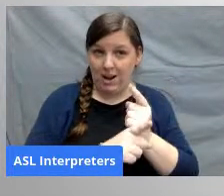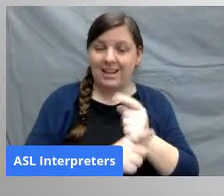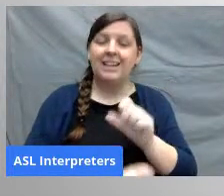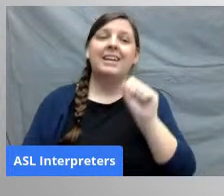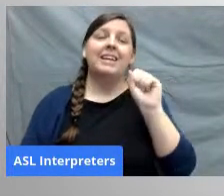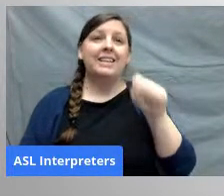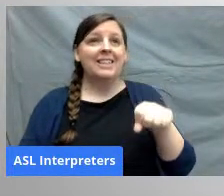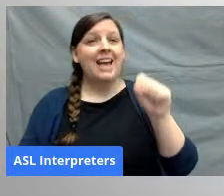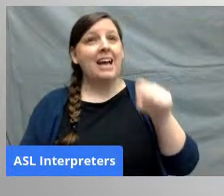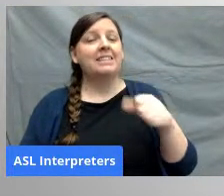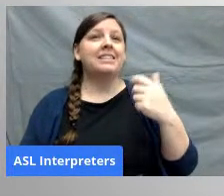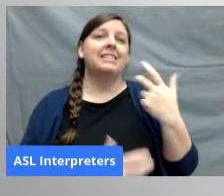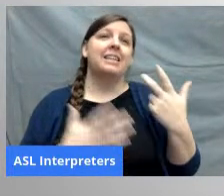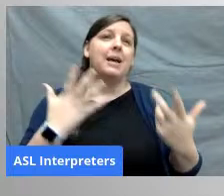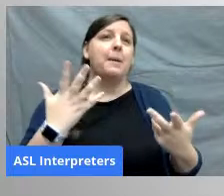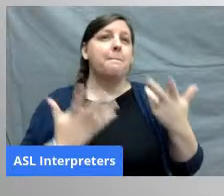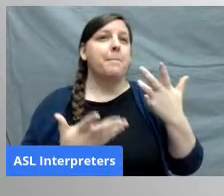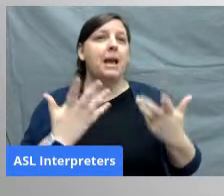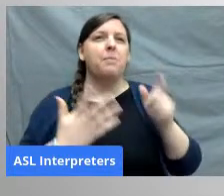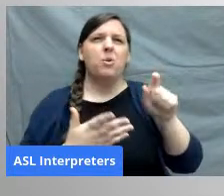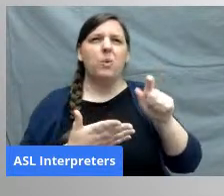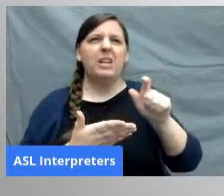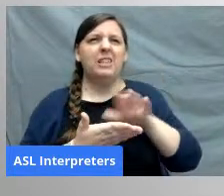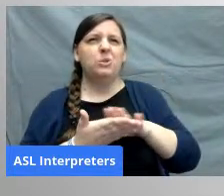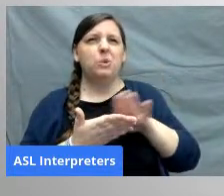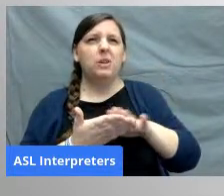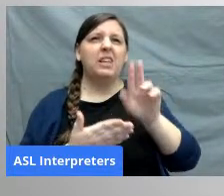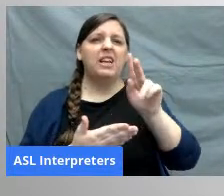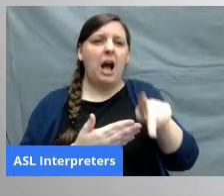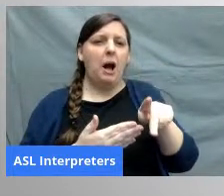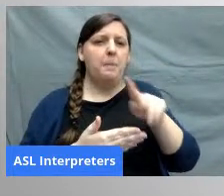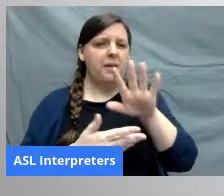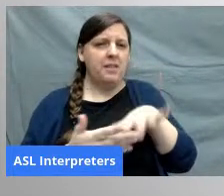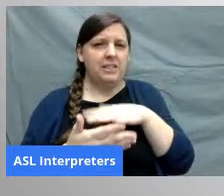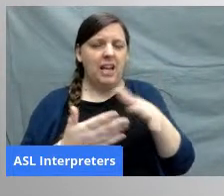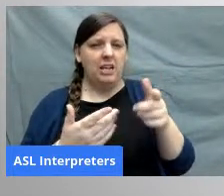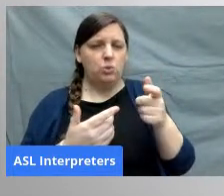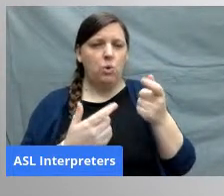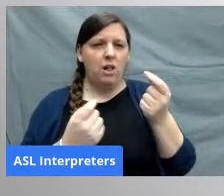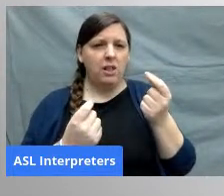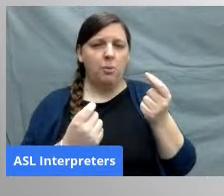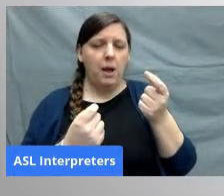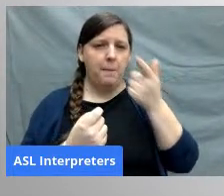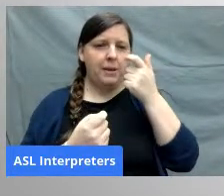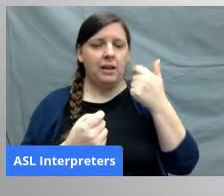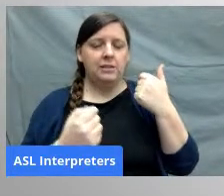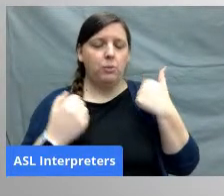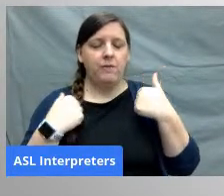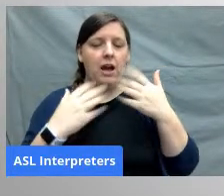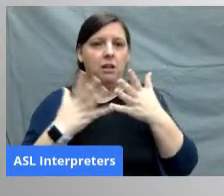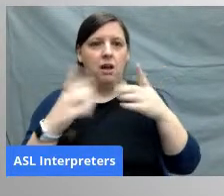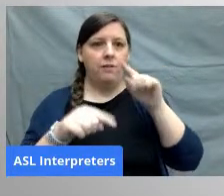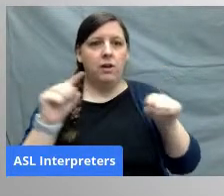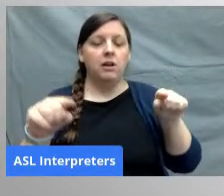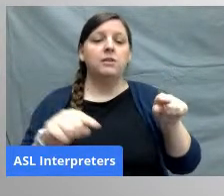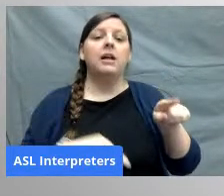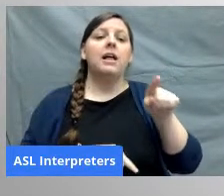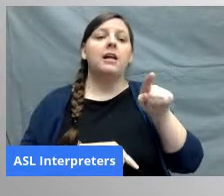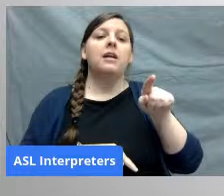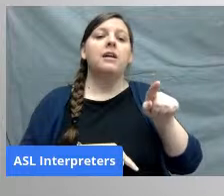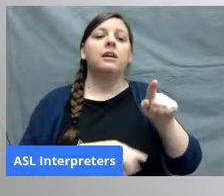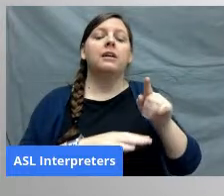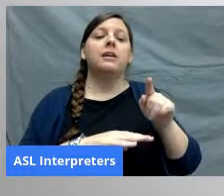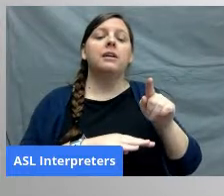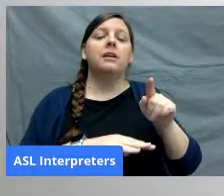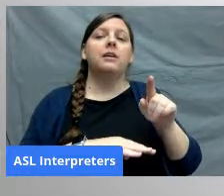variation, so there may need to be some cleanup. They would get the 11th off as well.